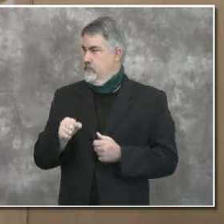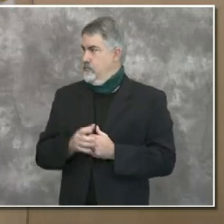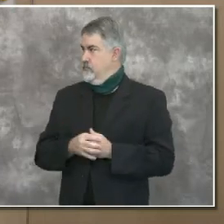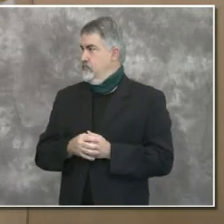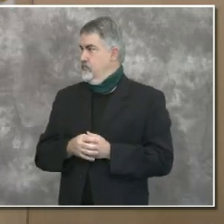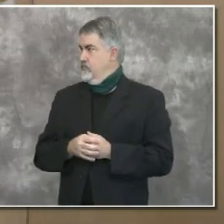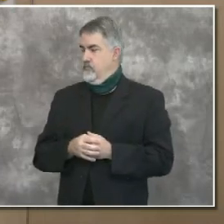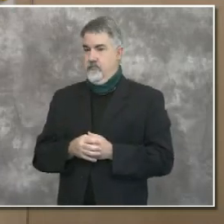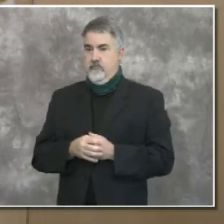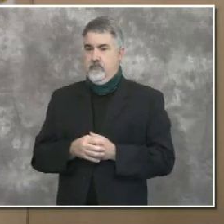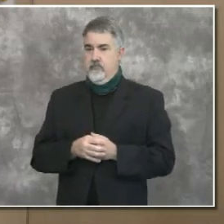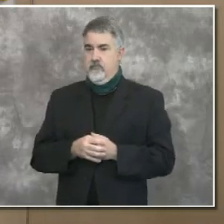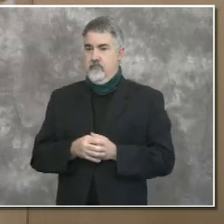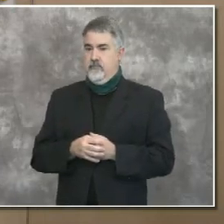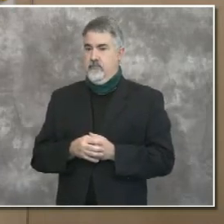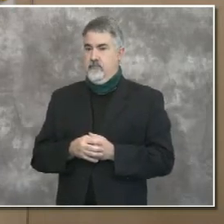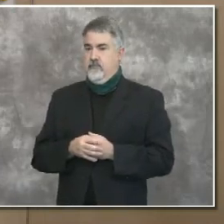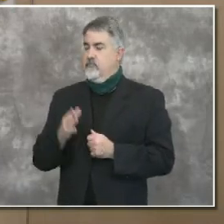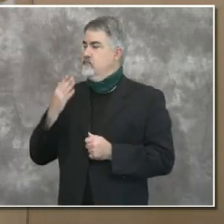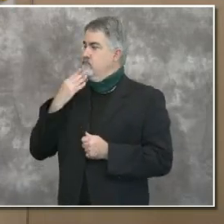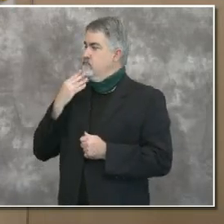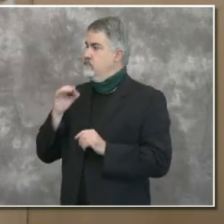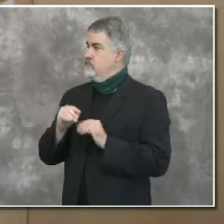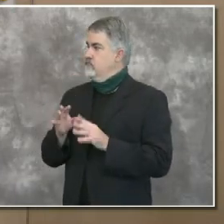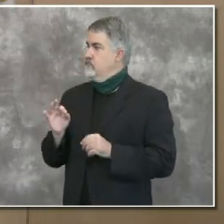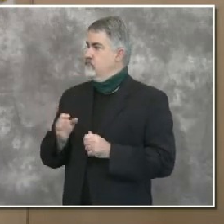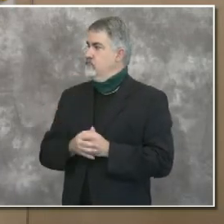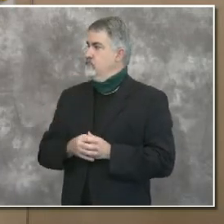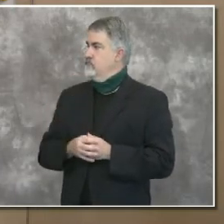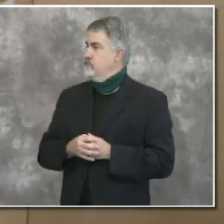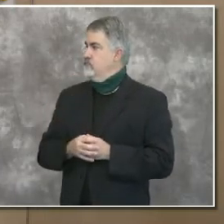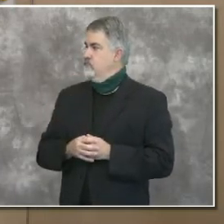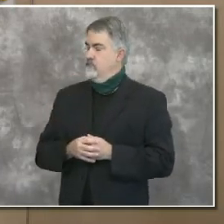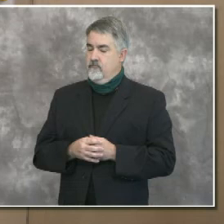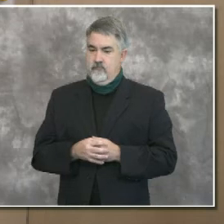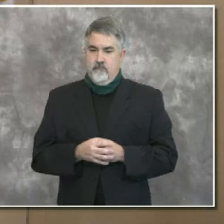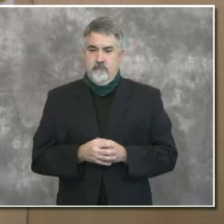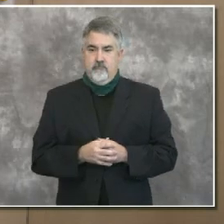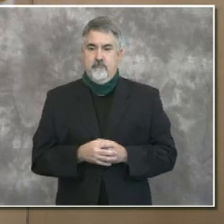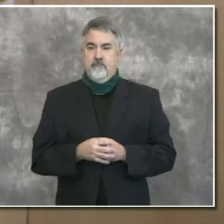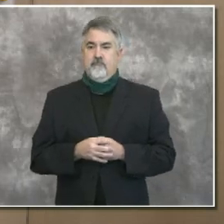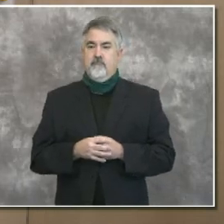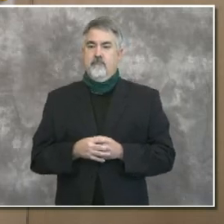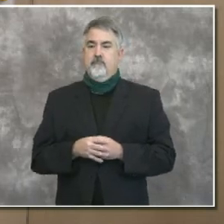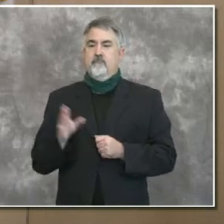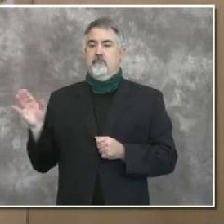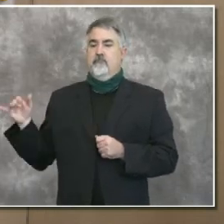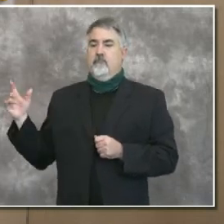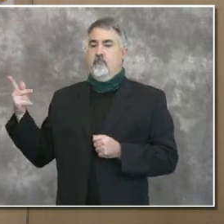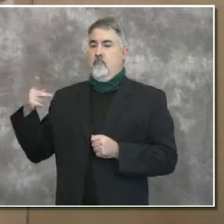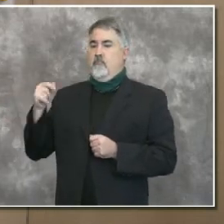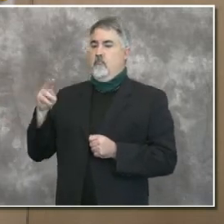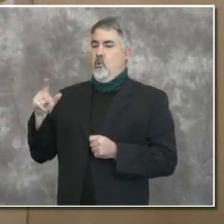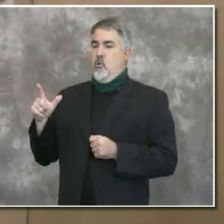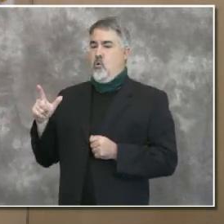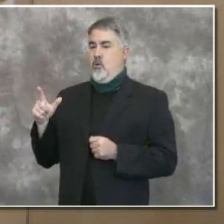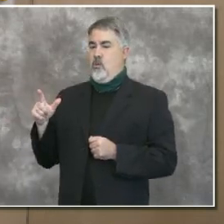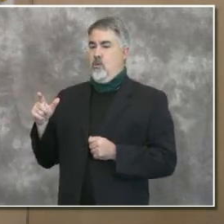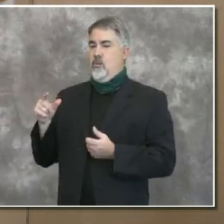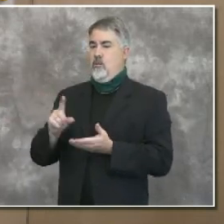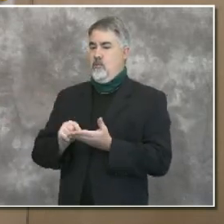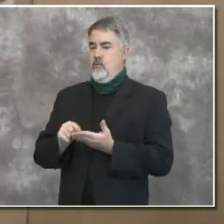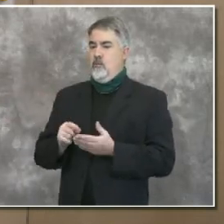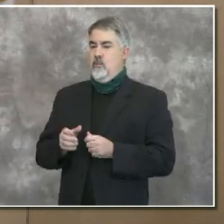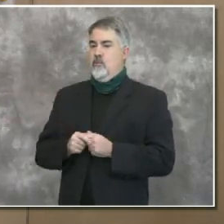Thank you, Dr. Wooten. You're certainly welcome. Okay, Dr. Wooten, I have a question from Paul Sisson. Does the county have any way of measuring